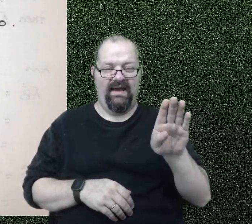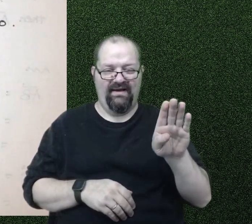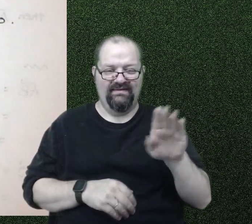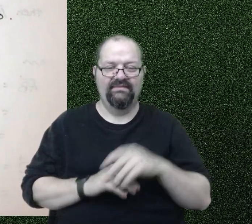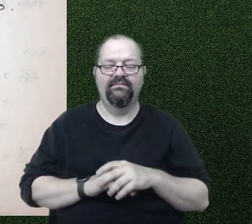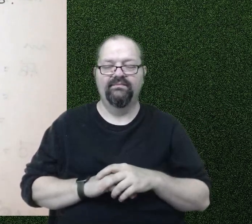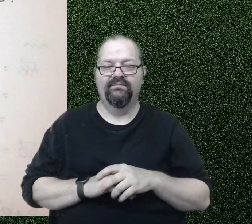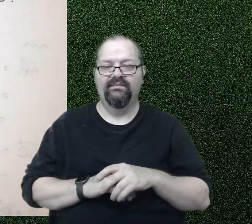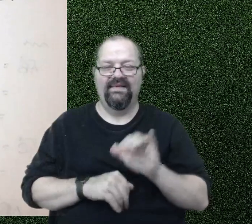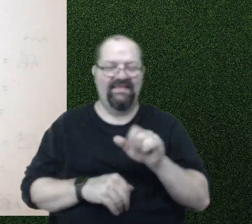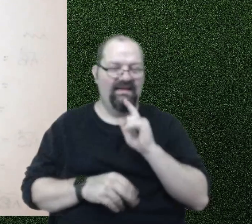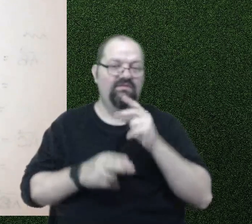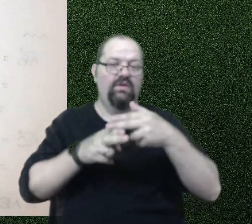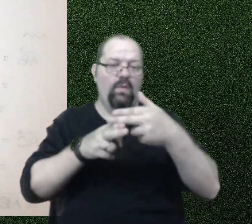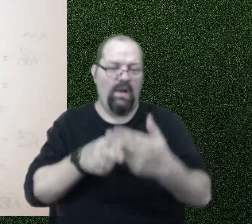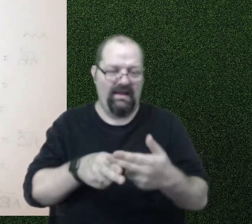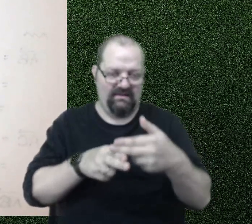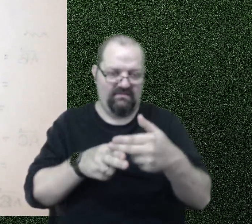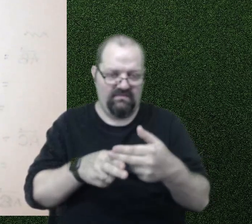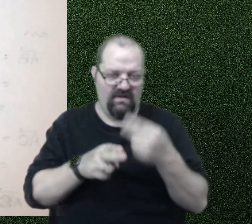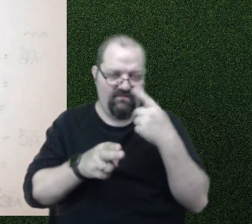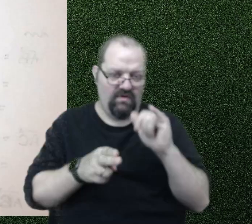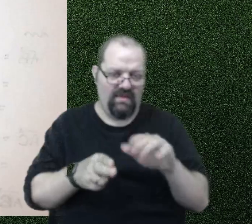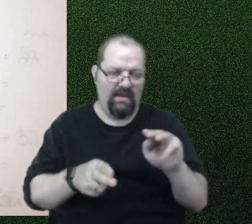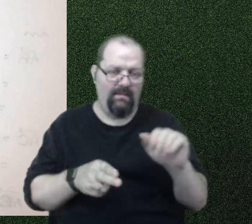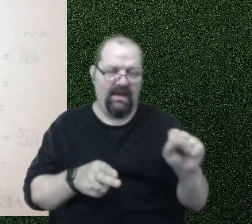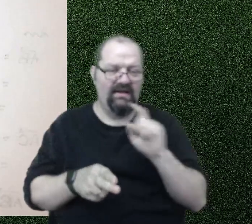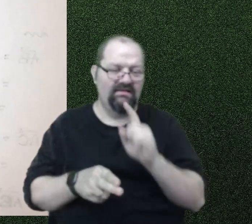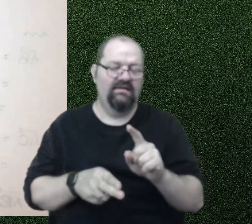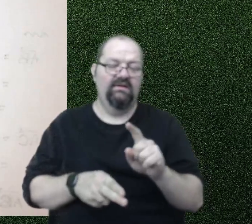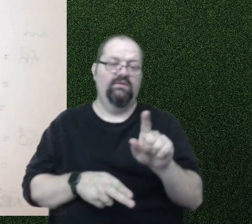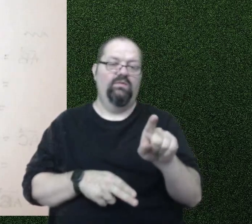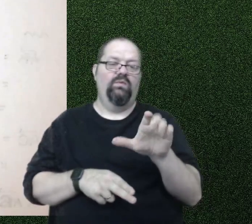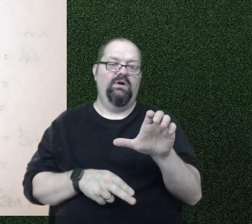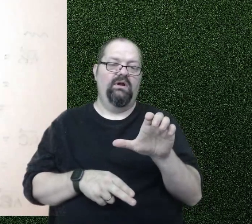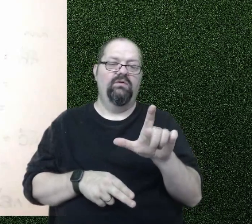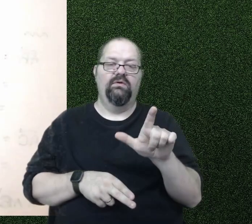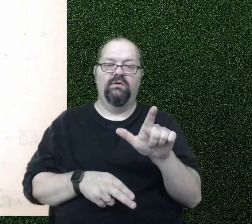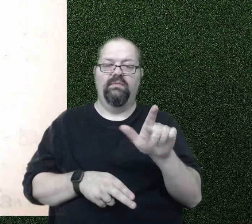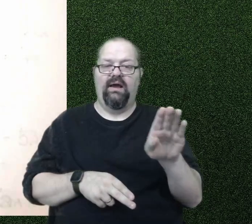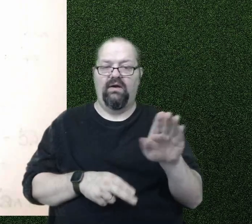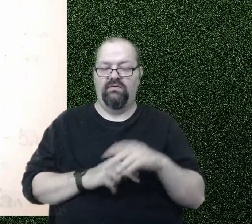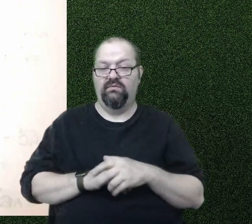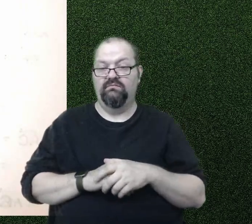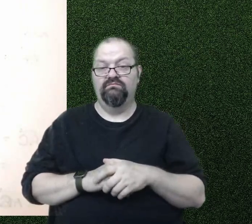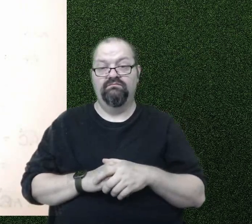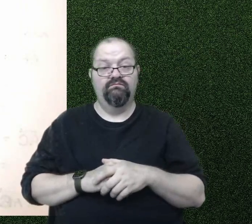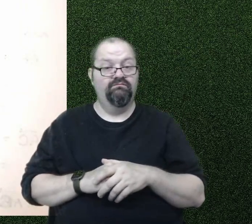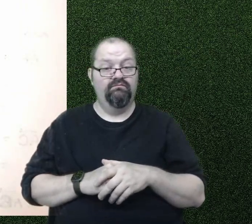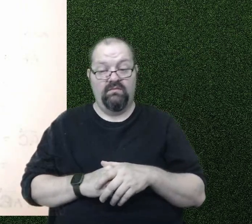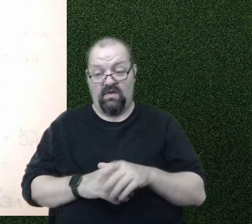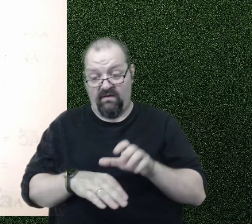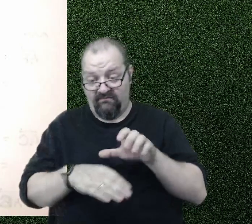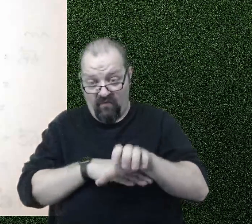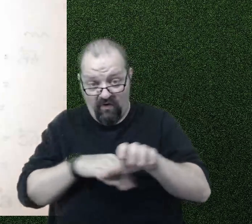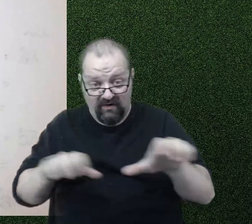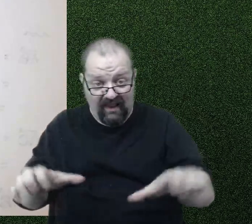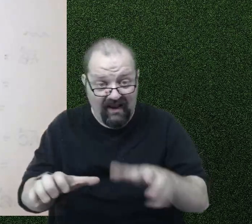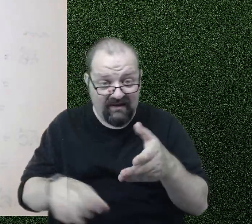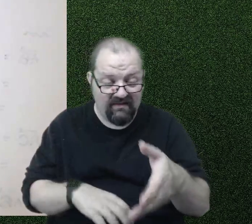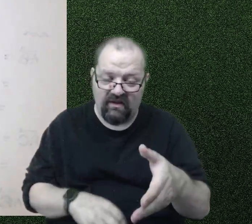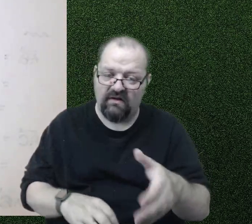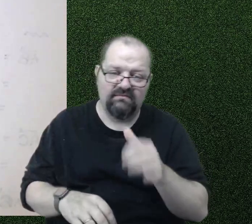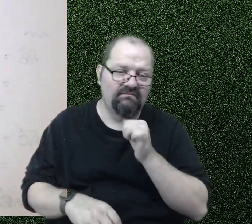The weight of that mass is 100 pounds. There is no force acting in the x direction there at all.